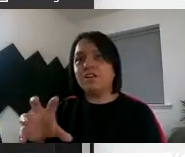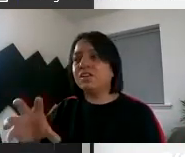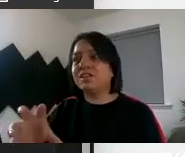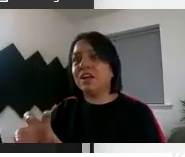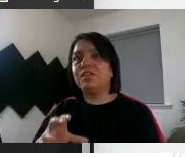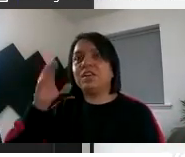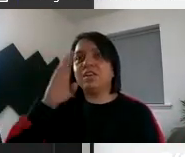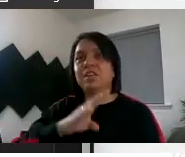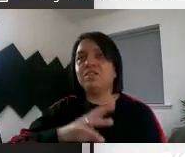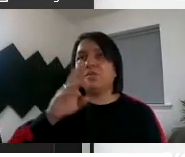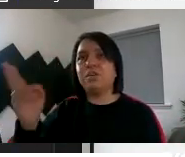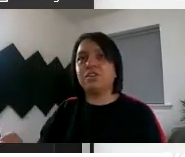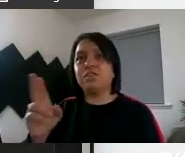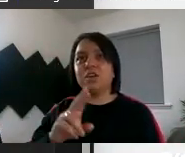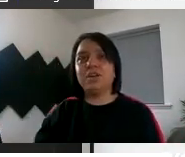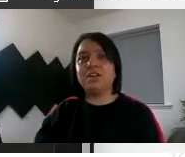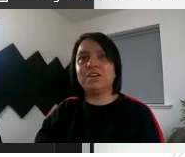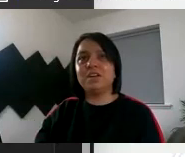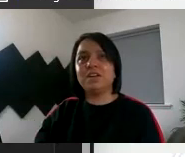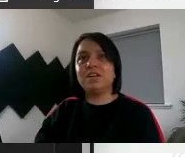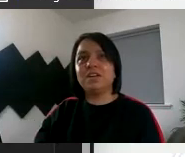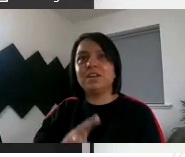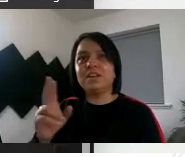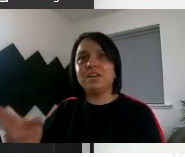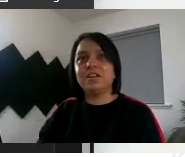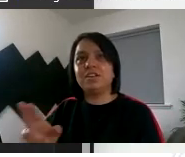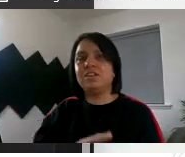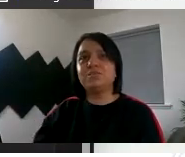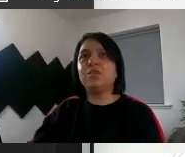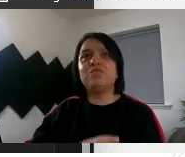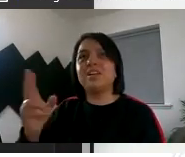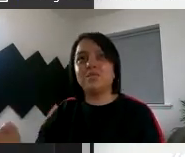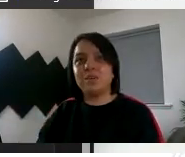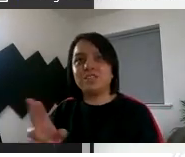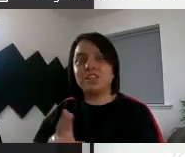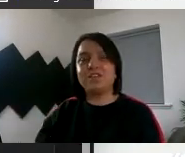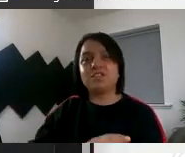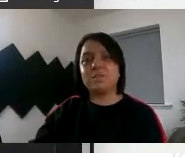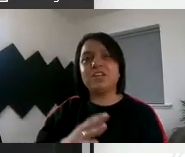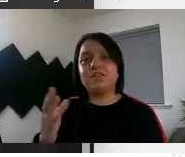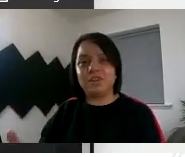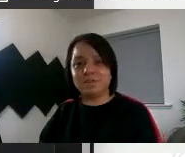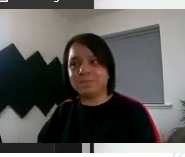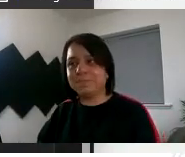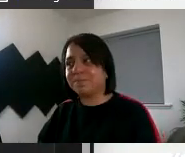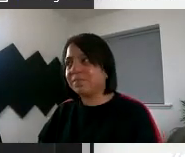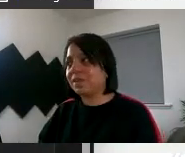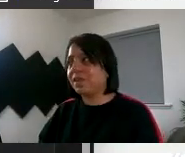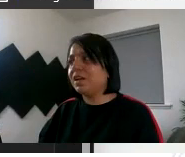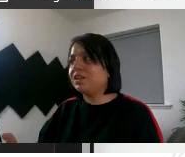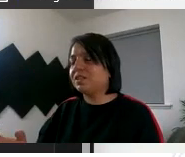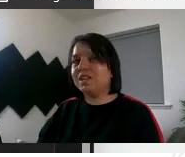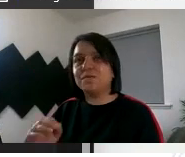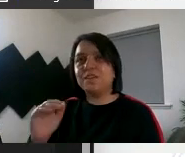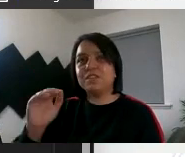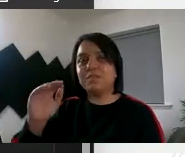in London, South London, they do a lot of rhyming. They just put random words together just to make it rhyme.